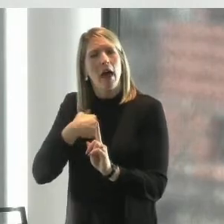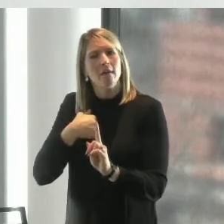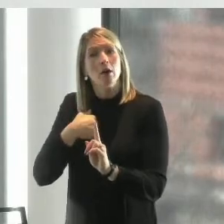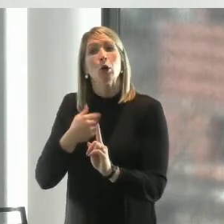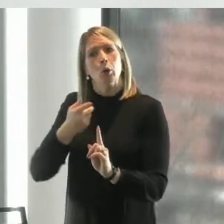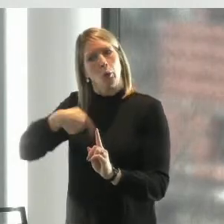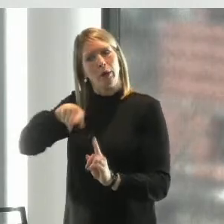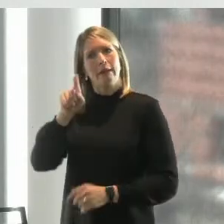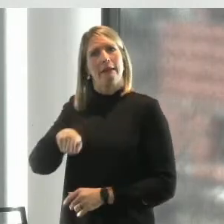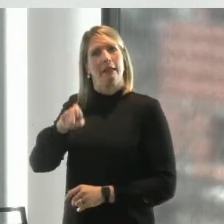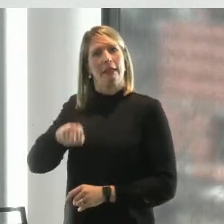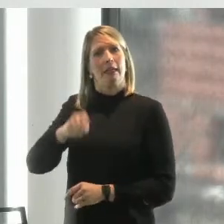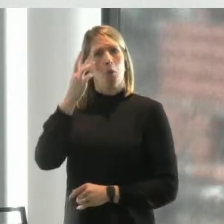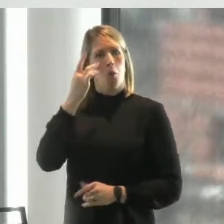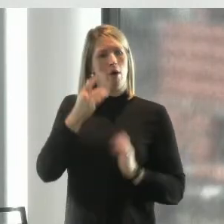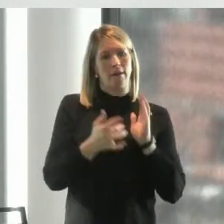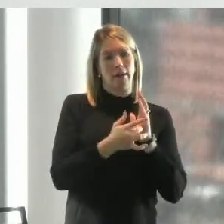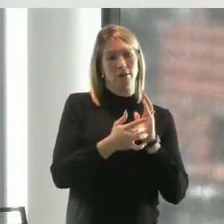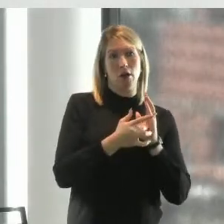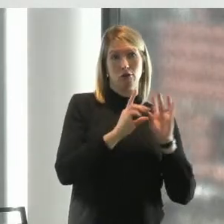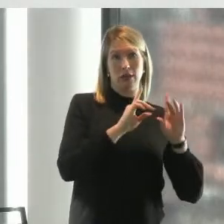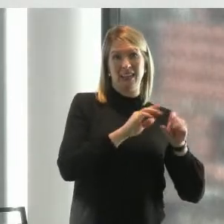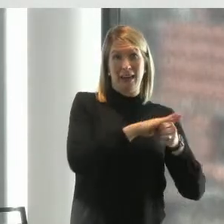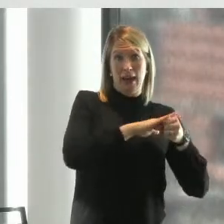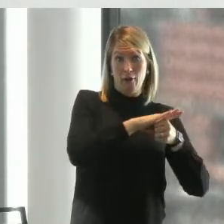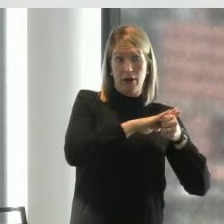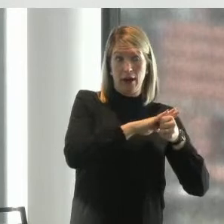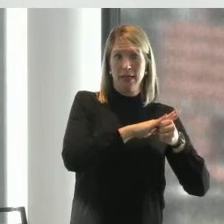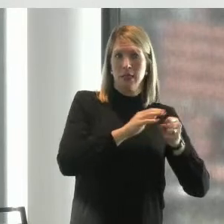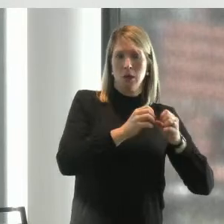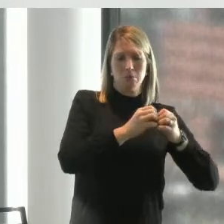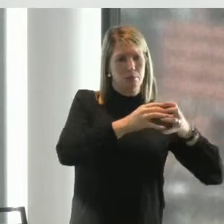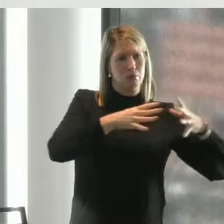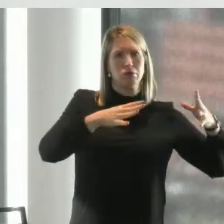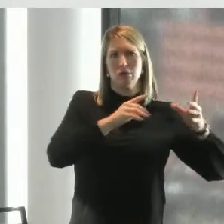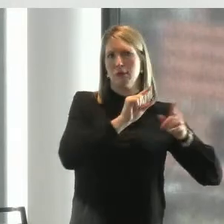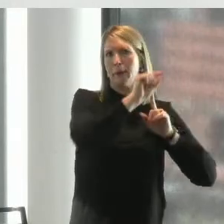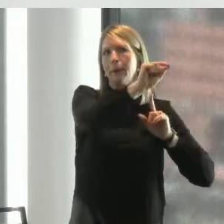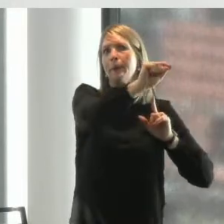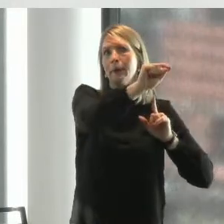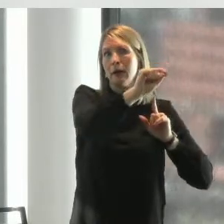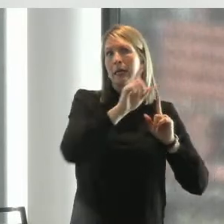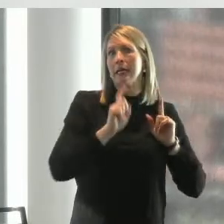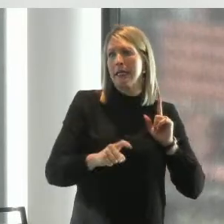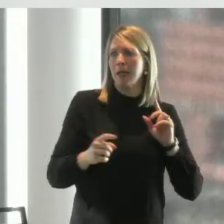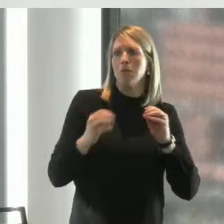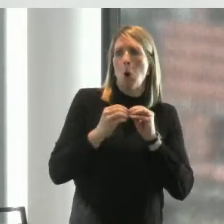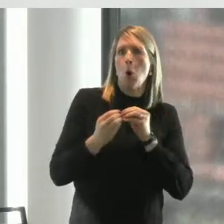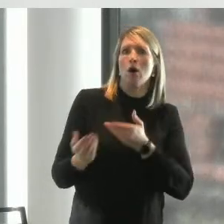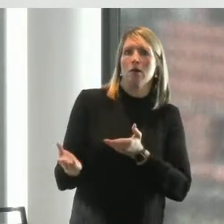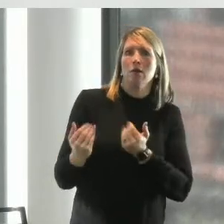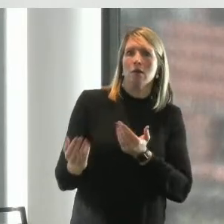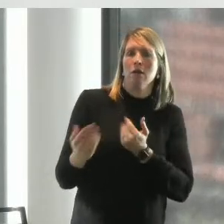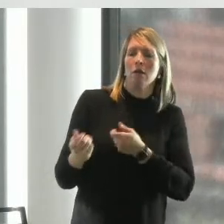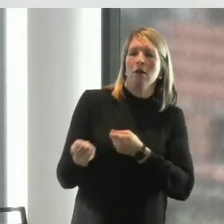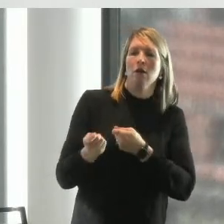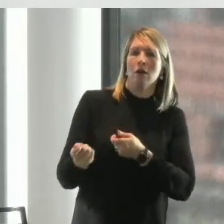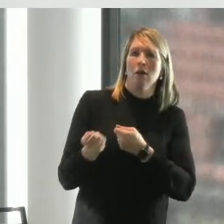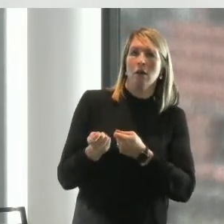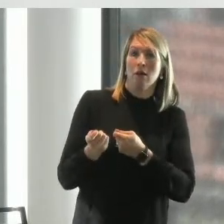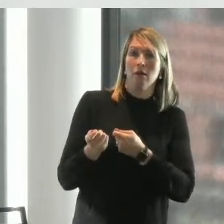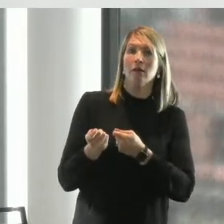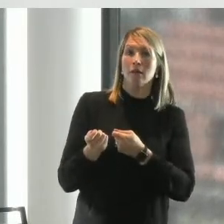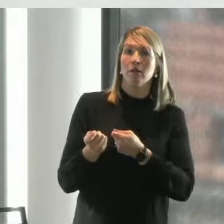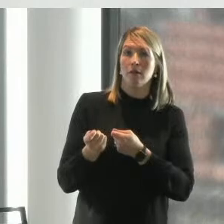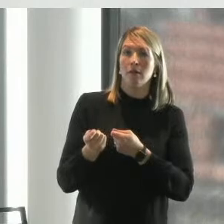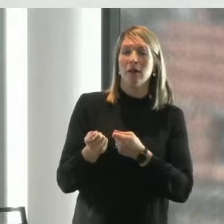in our growing technology sector, where the growing demand has outpaced local talent and recruitment. Let's just think about that for